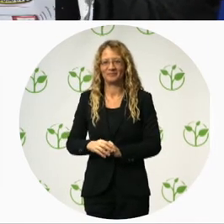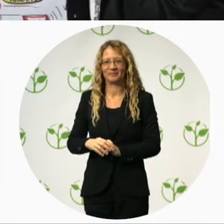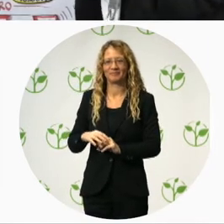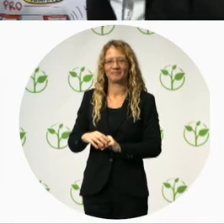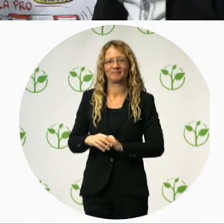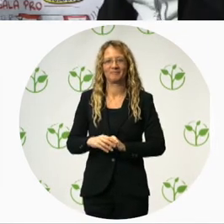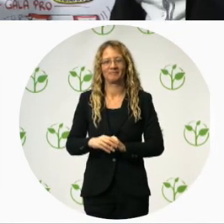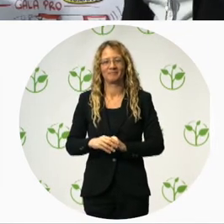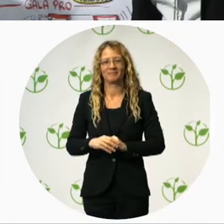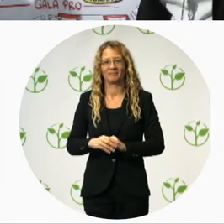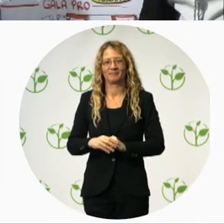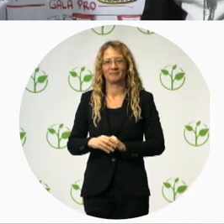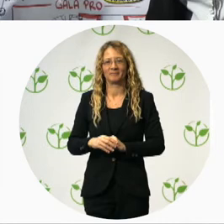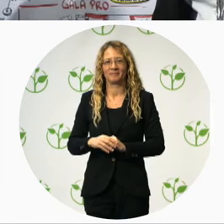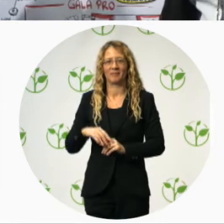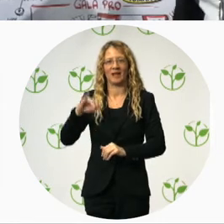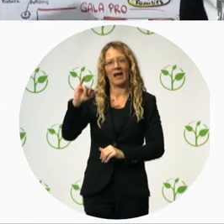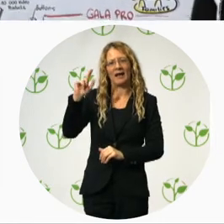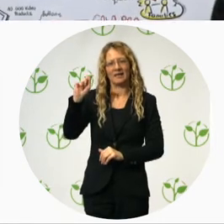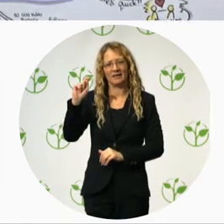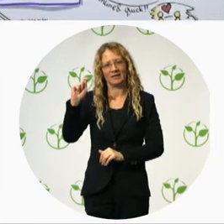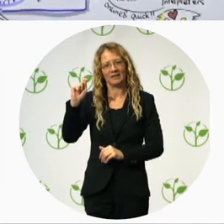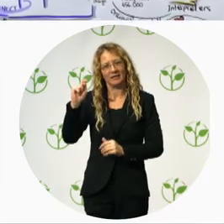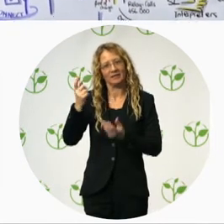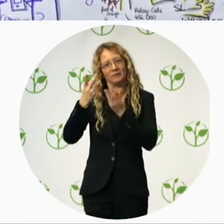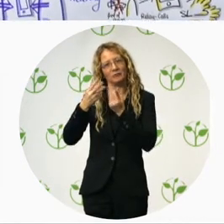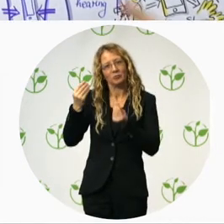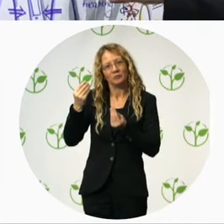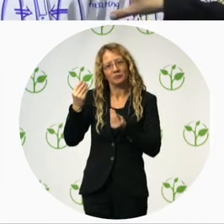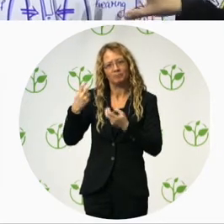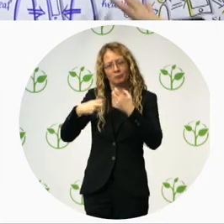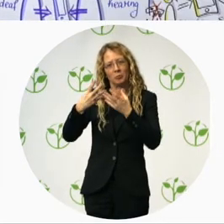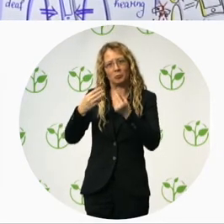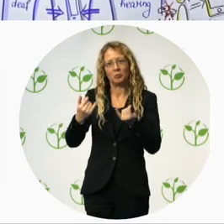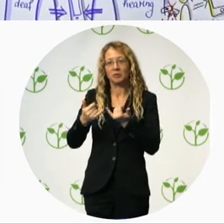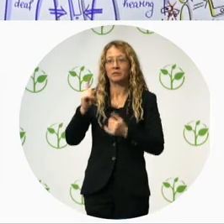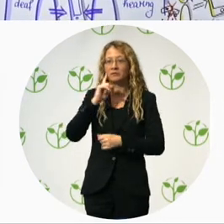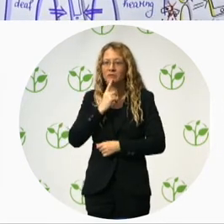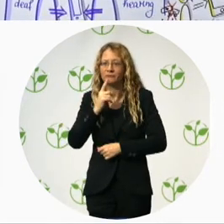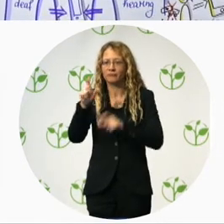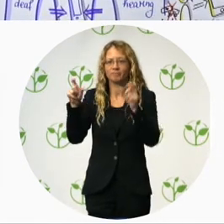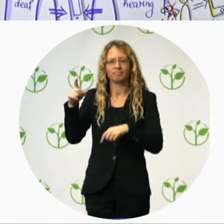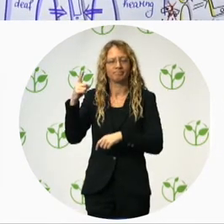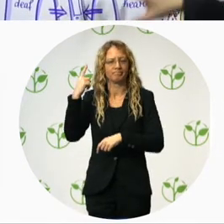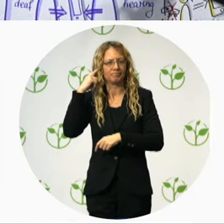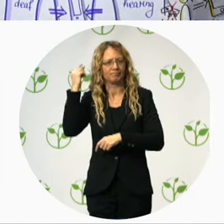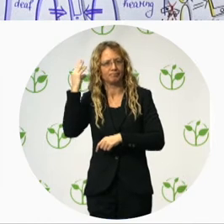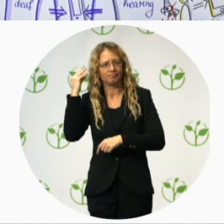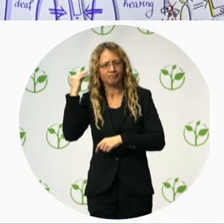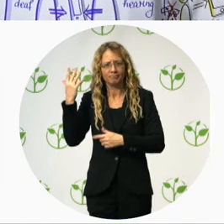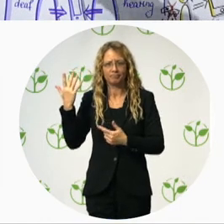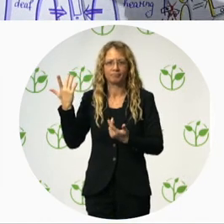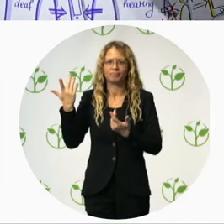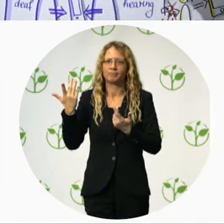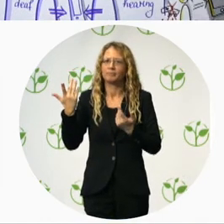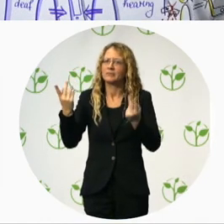IT solutions for deaf and hard of hearing people. I think the main message, the summary is what we saw